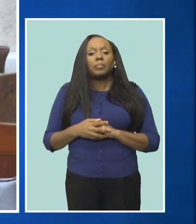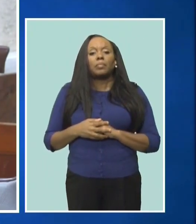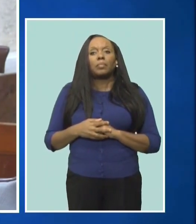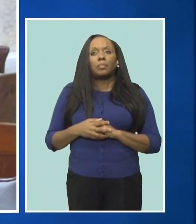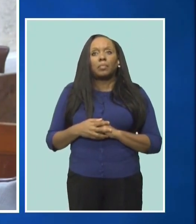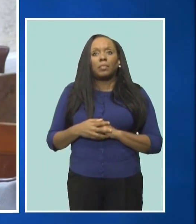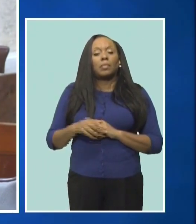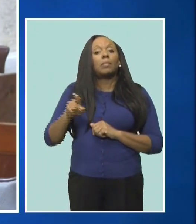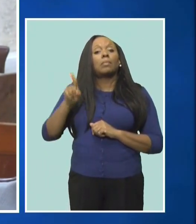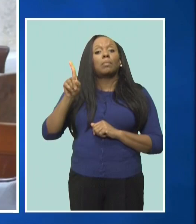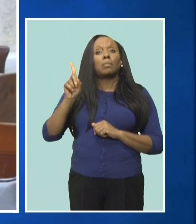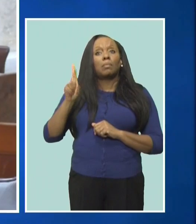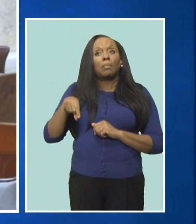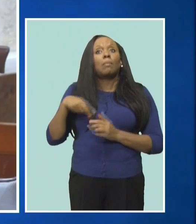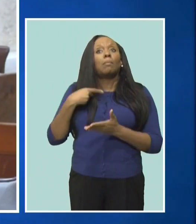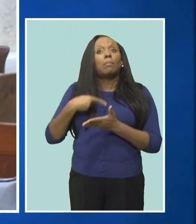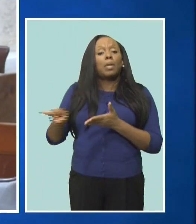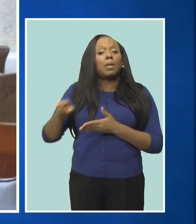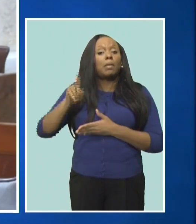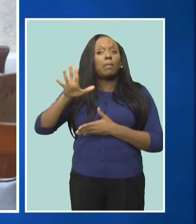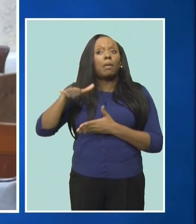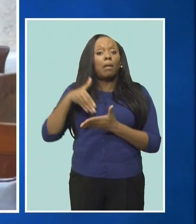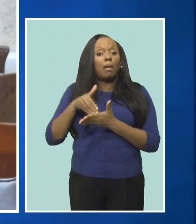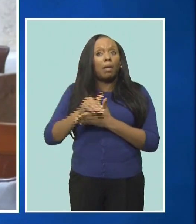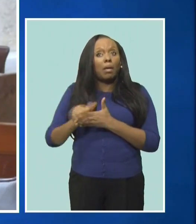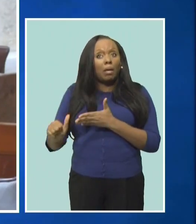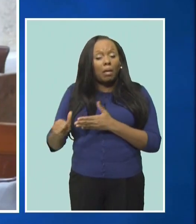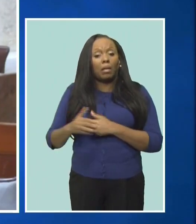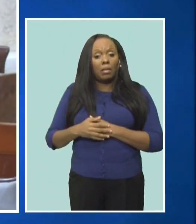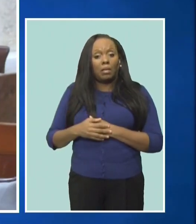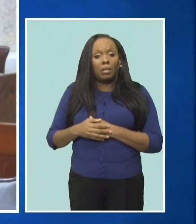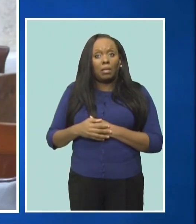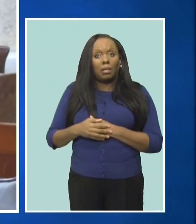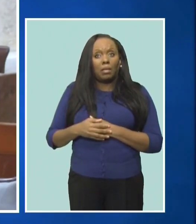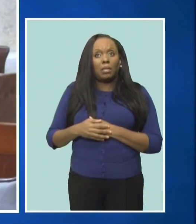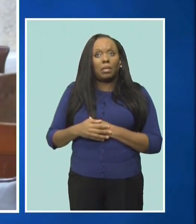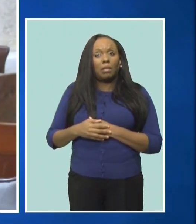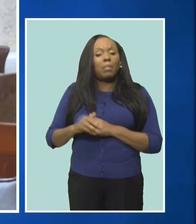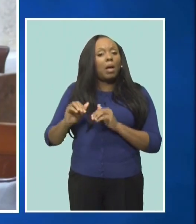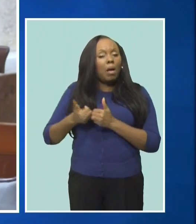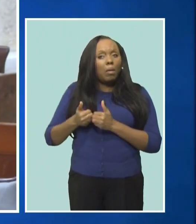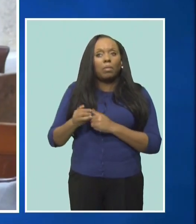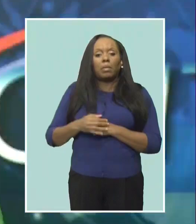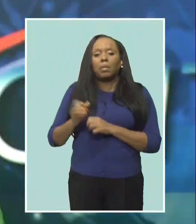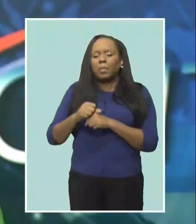the $5,000, and that can only be done if we have proper policing.